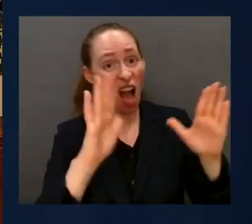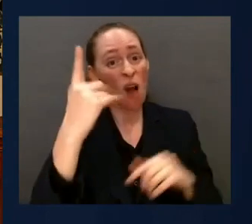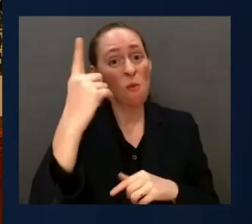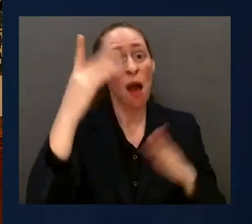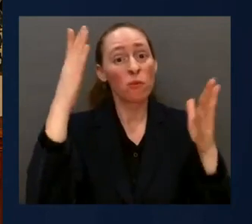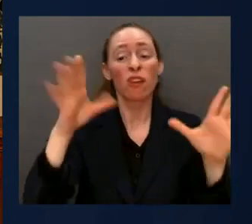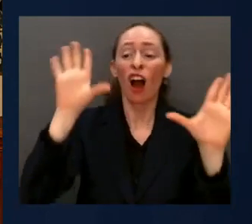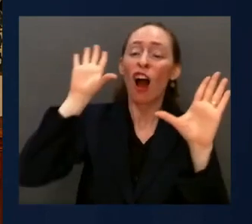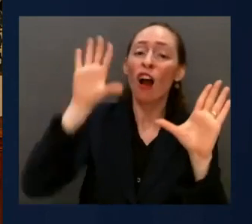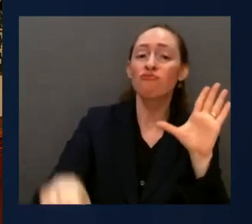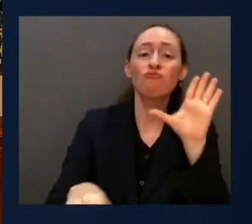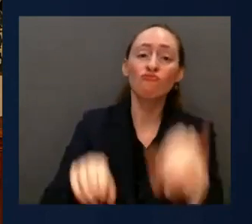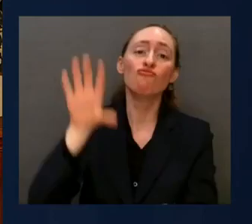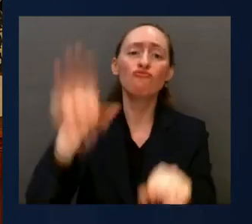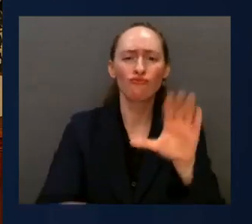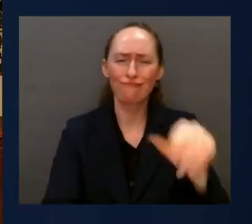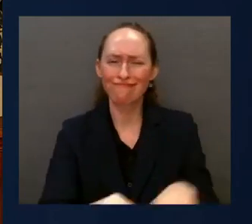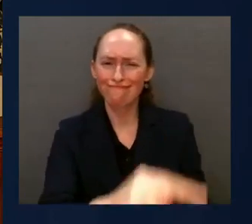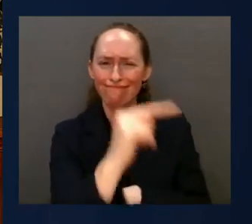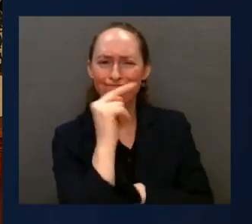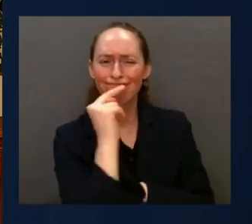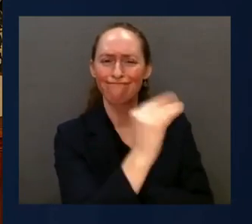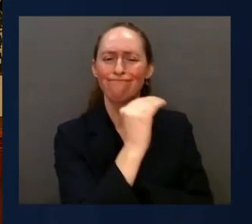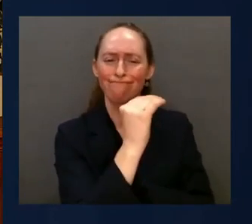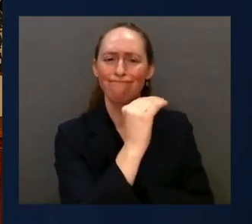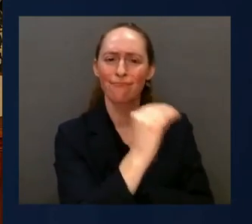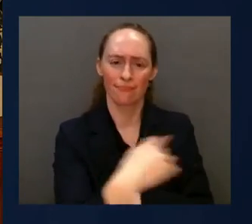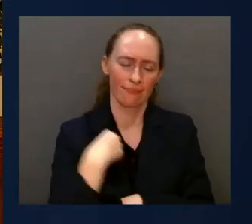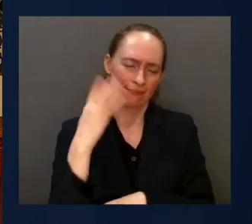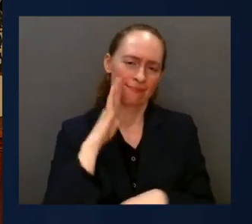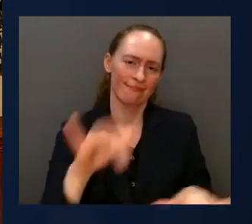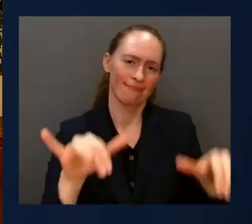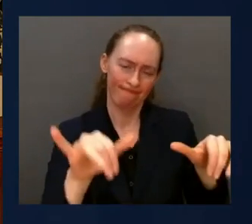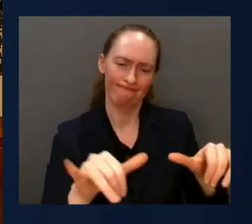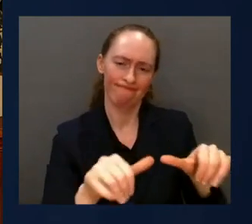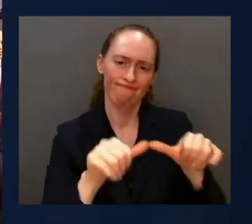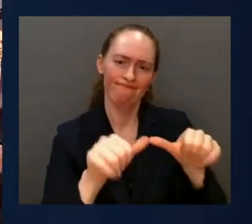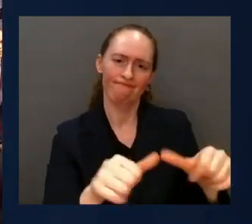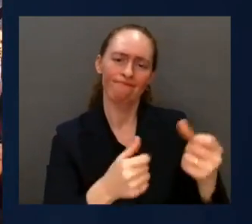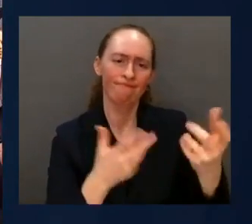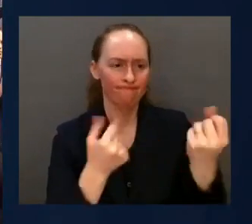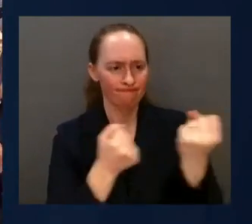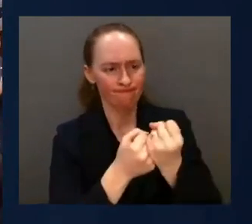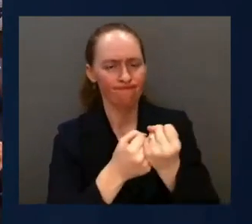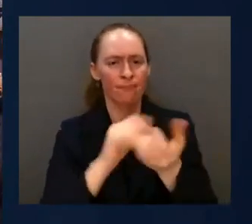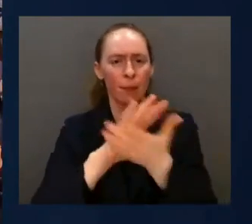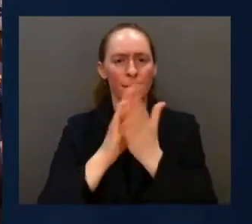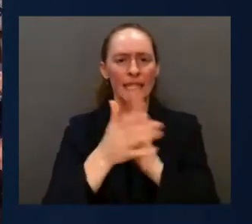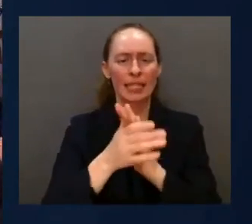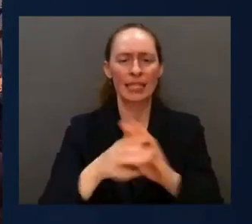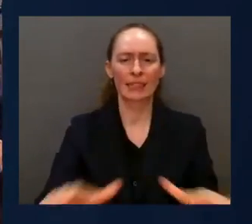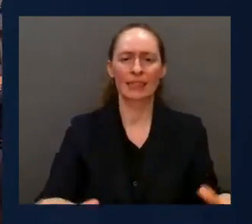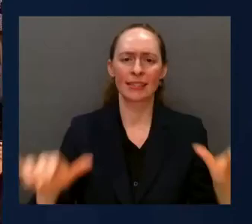peace and prevents open season on would-be aggressors and threatens our prosperity.